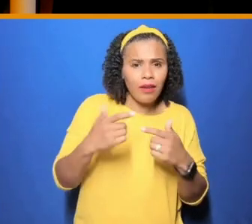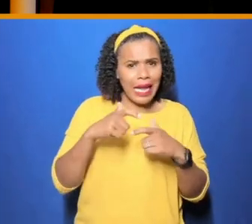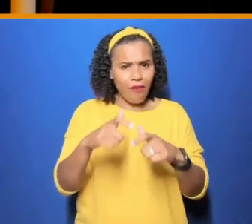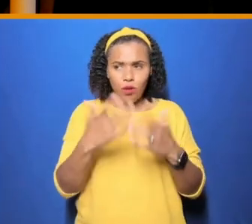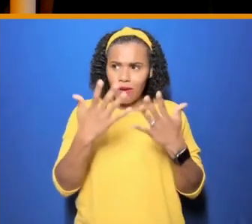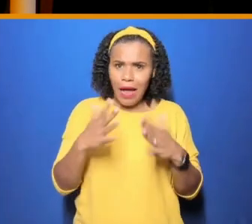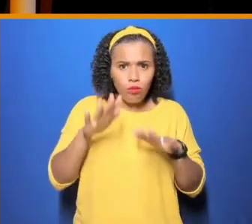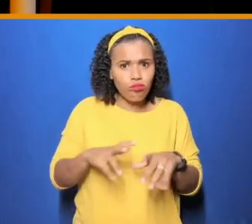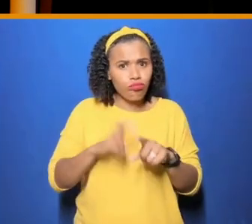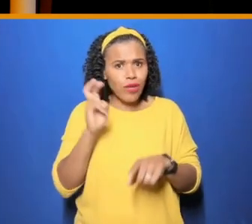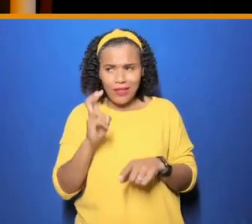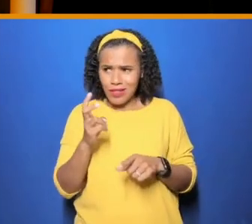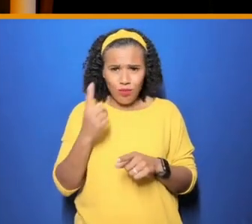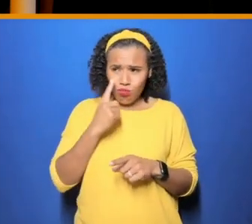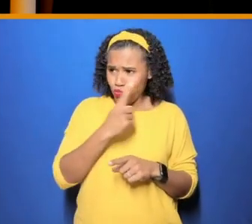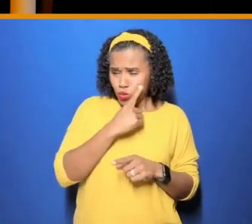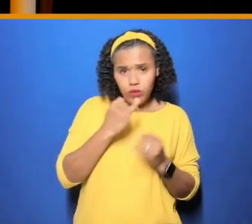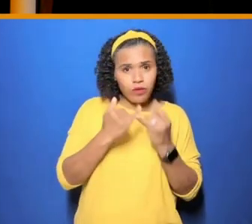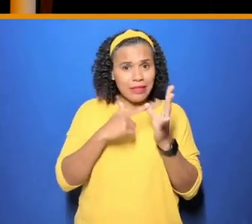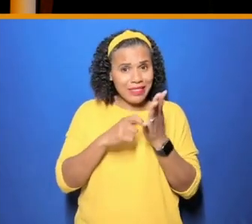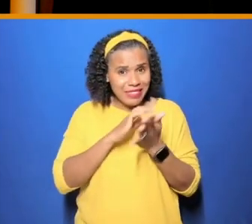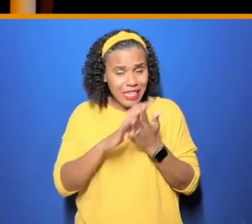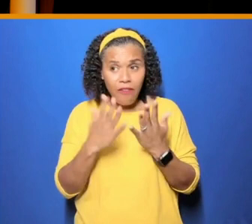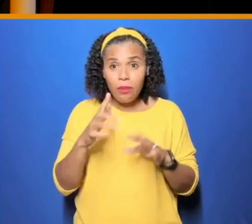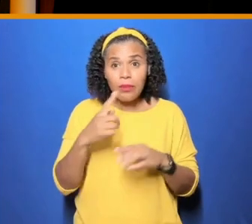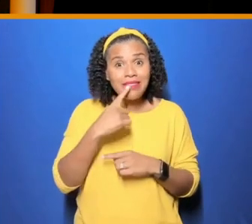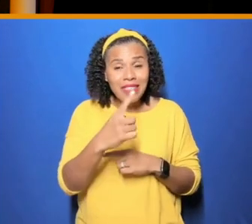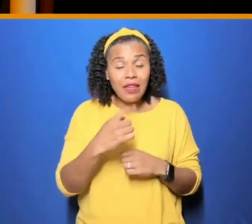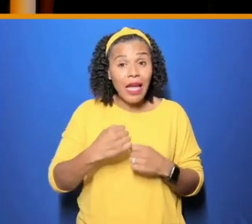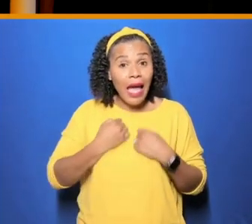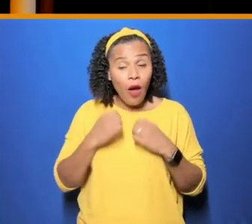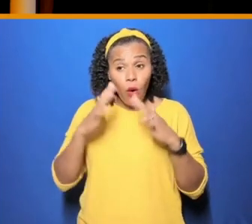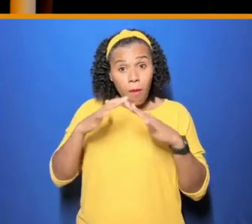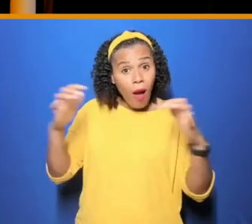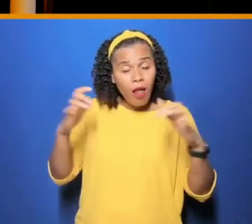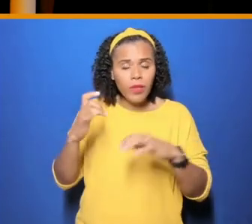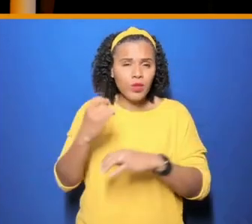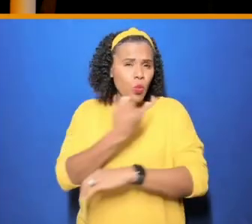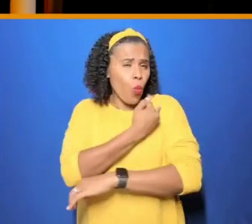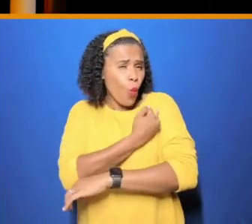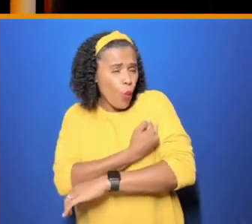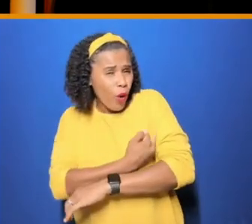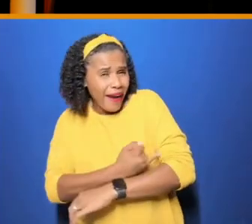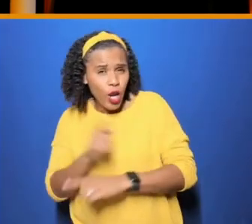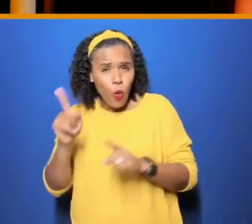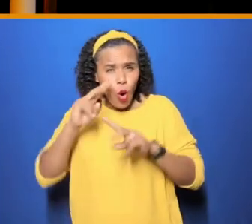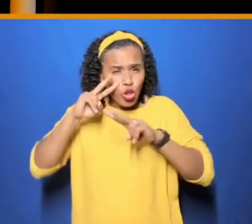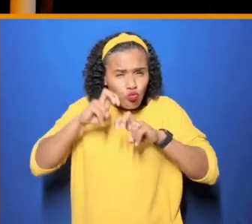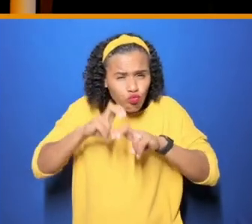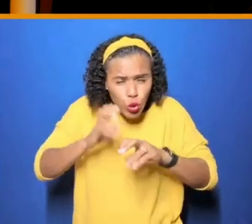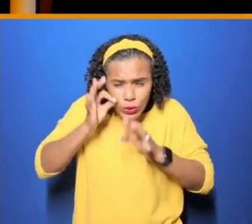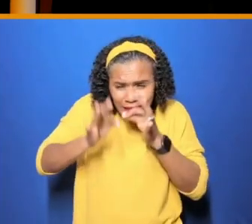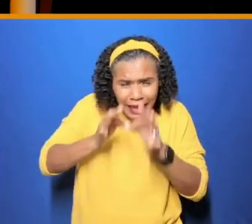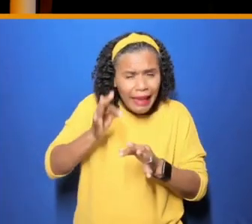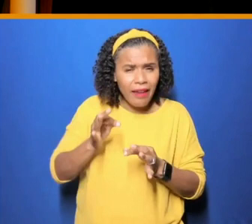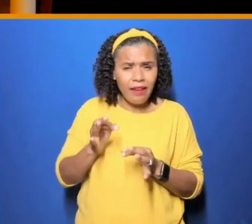and others have said, that our Parliament has the weakest of scrutiny when it comes to trade deals. It's not right that a Trade